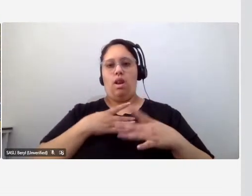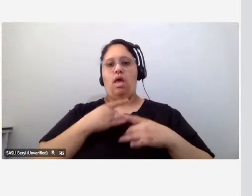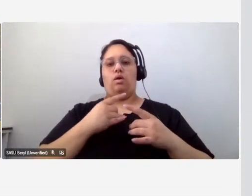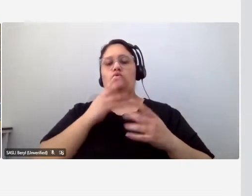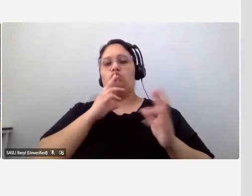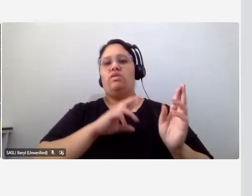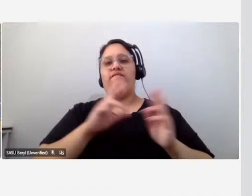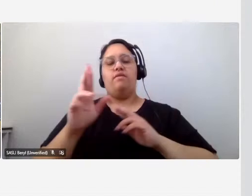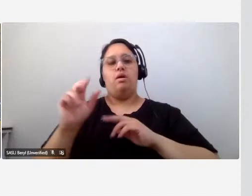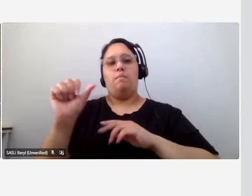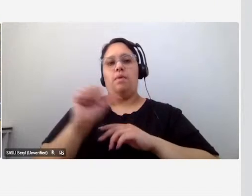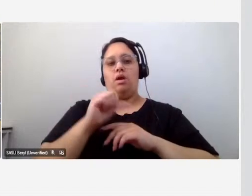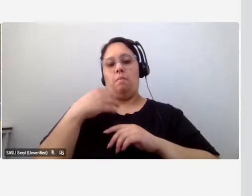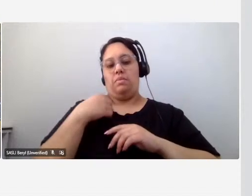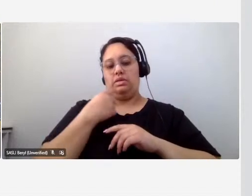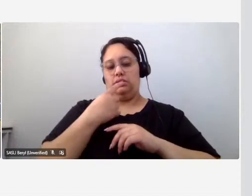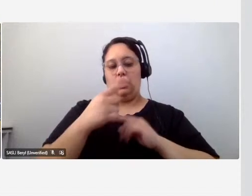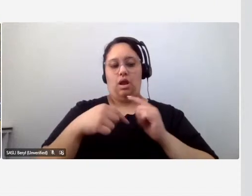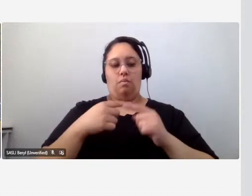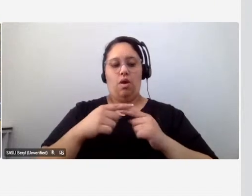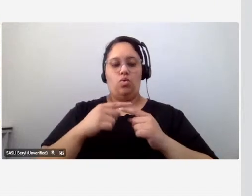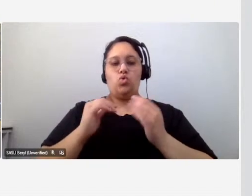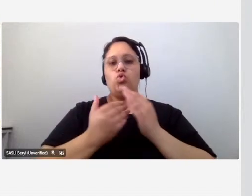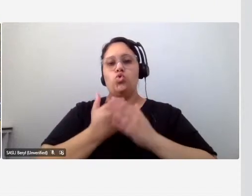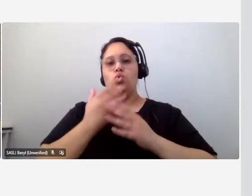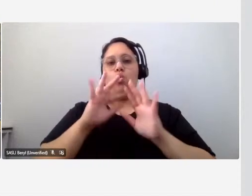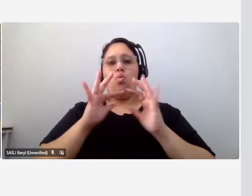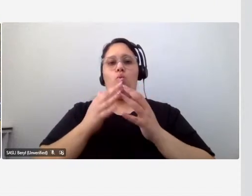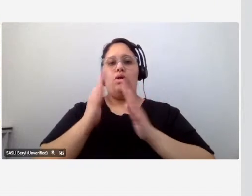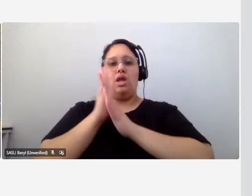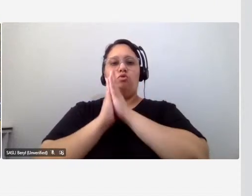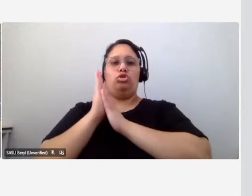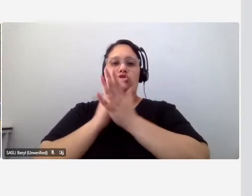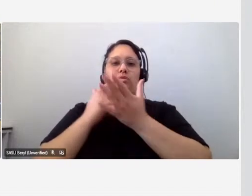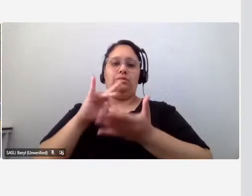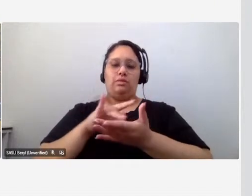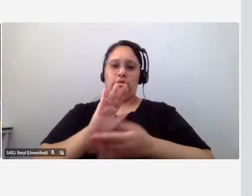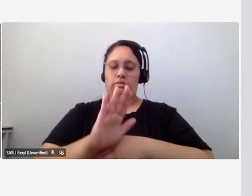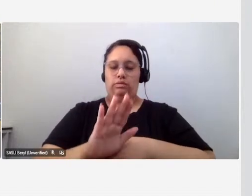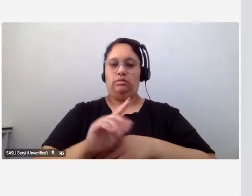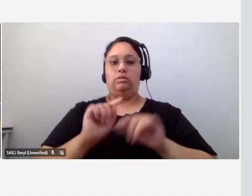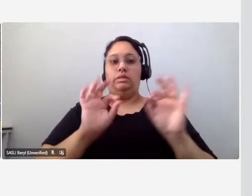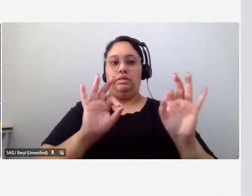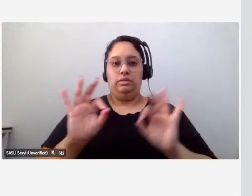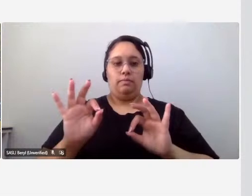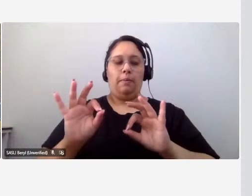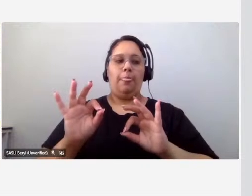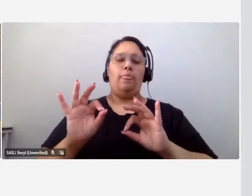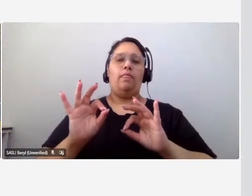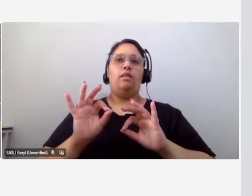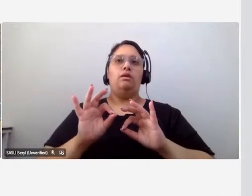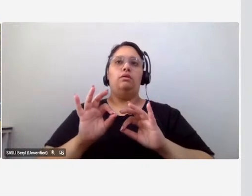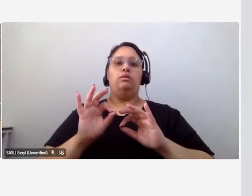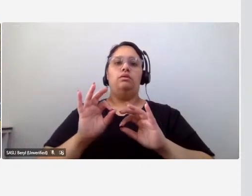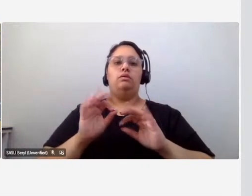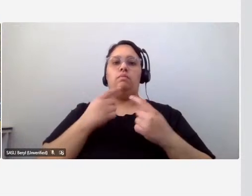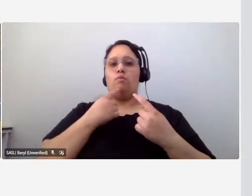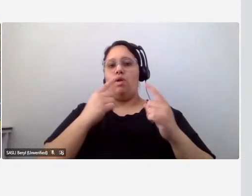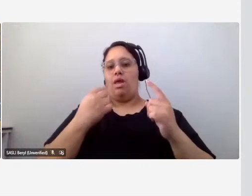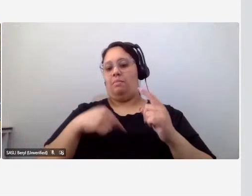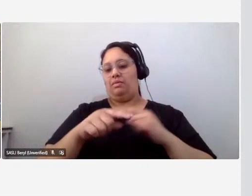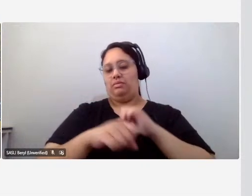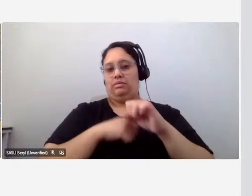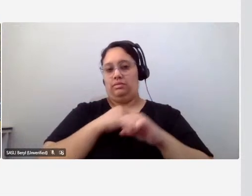refer to what the minister said in terms of the new World Heritage Site that was proclaimed this